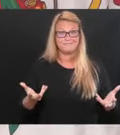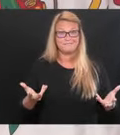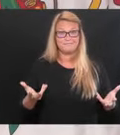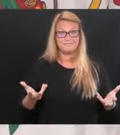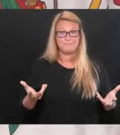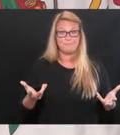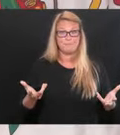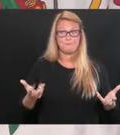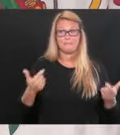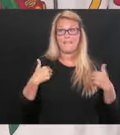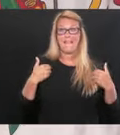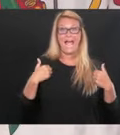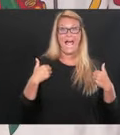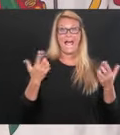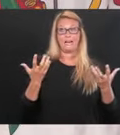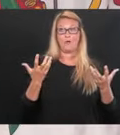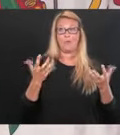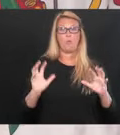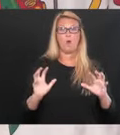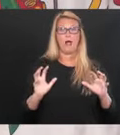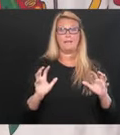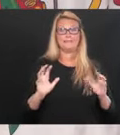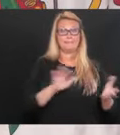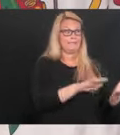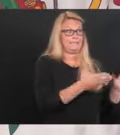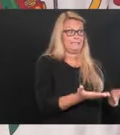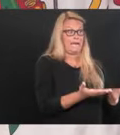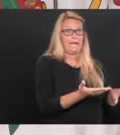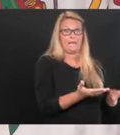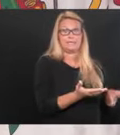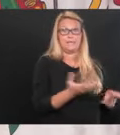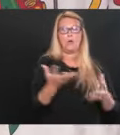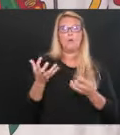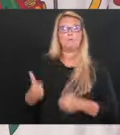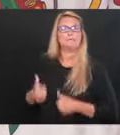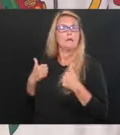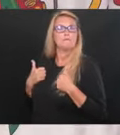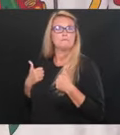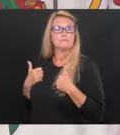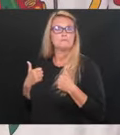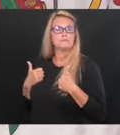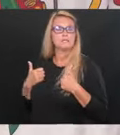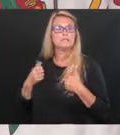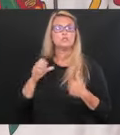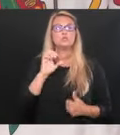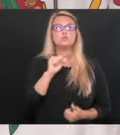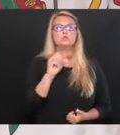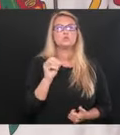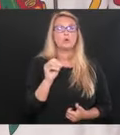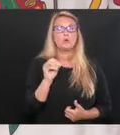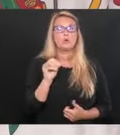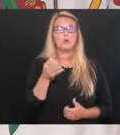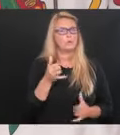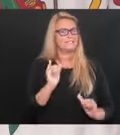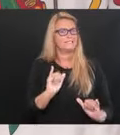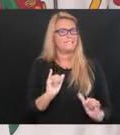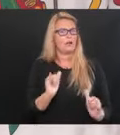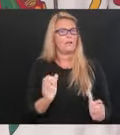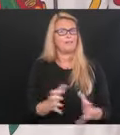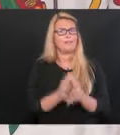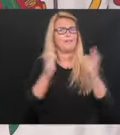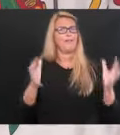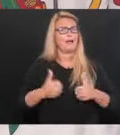I don't want to be in the dying lottery. I want to be in the living lottery. And so, because they've still got a lot of life